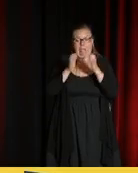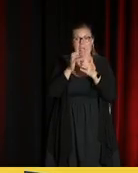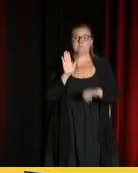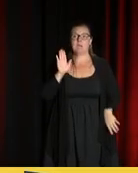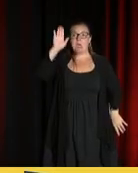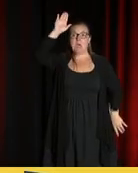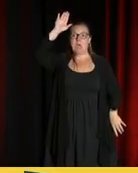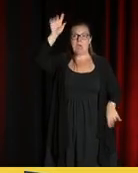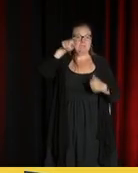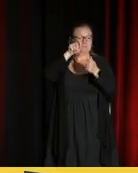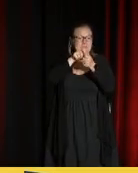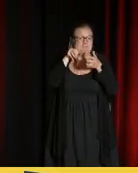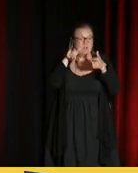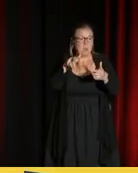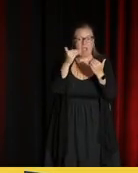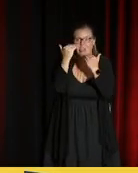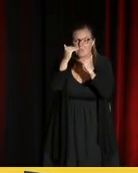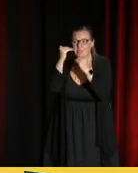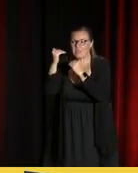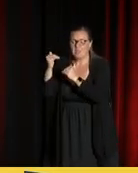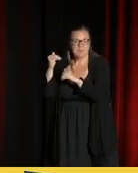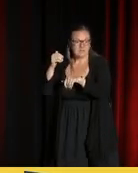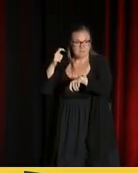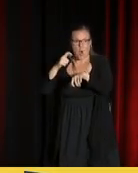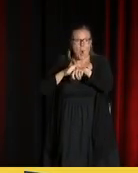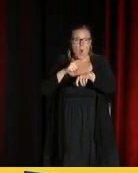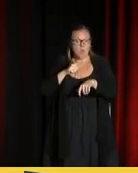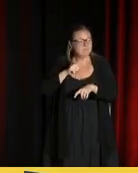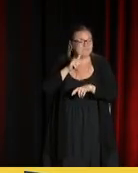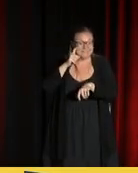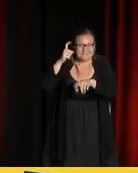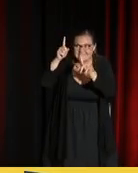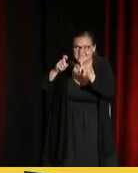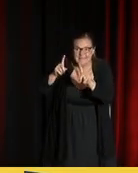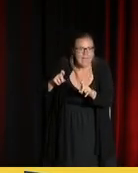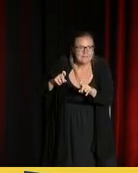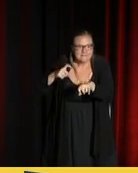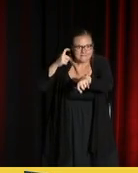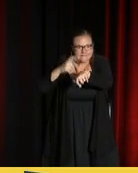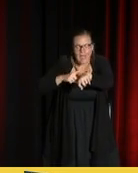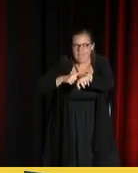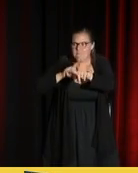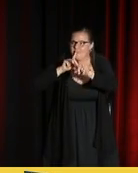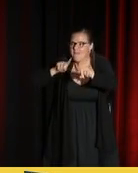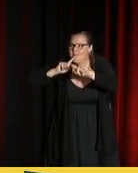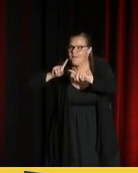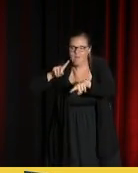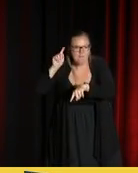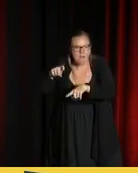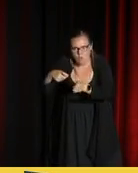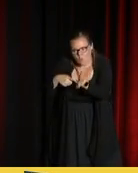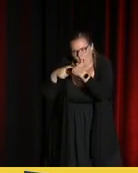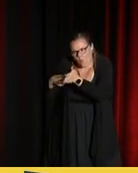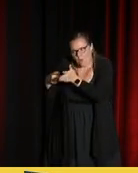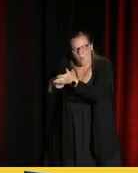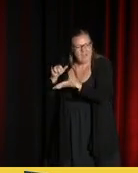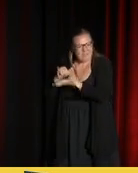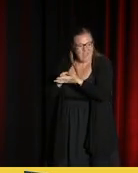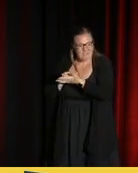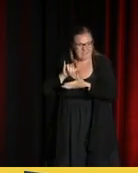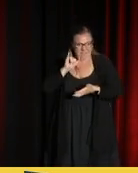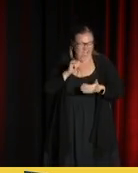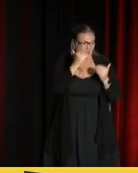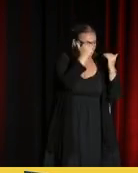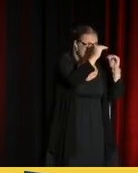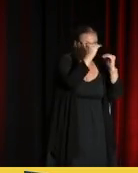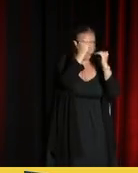certain way, answering questions on a timed test a certain way. And we've taken that very narrow channel